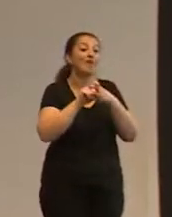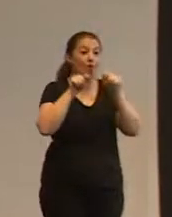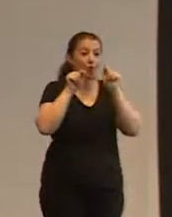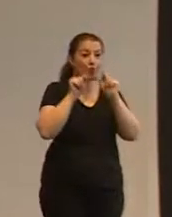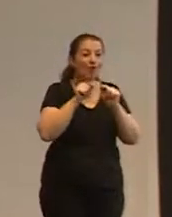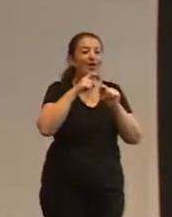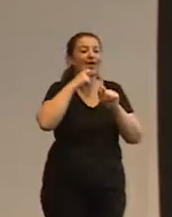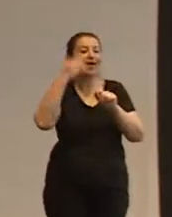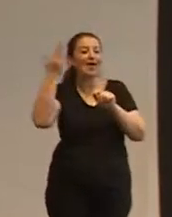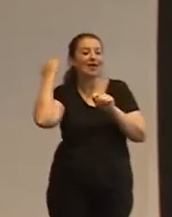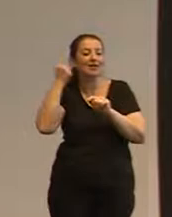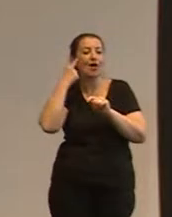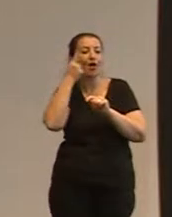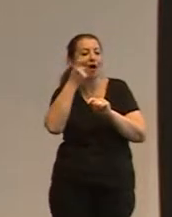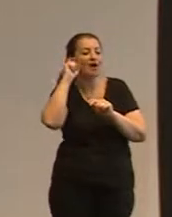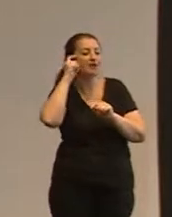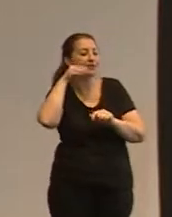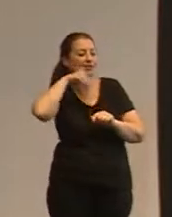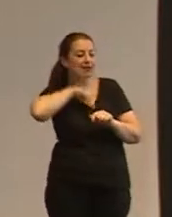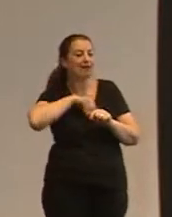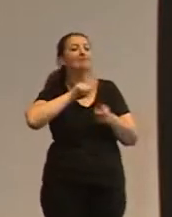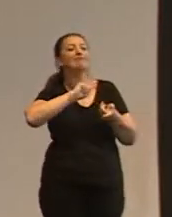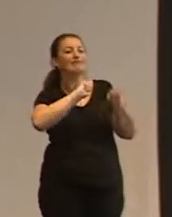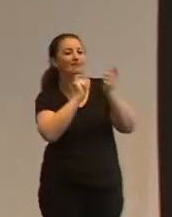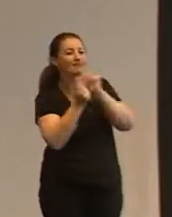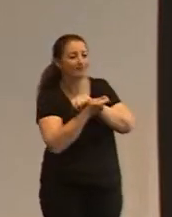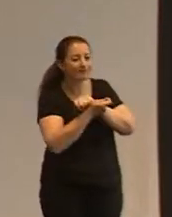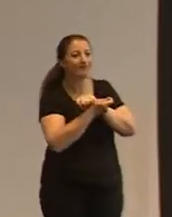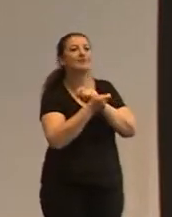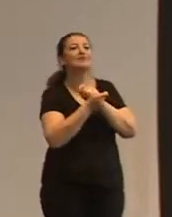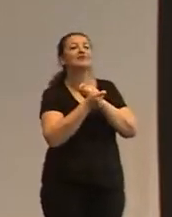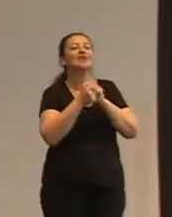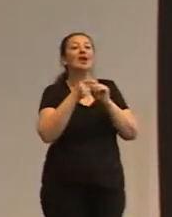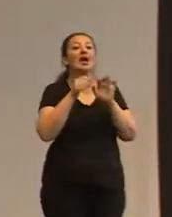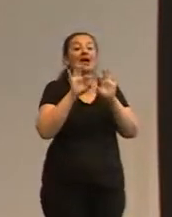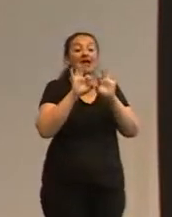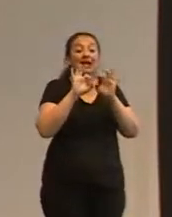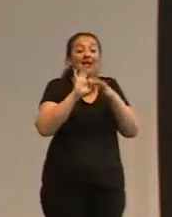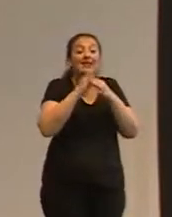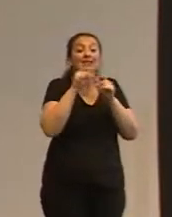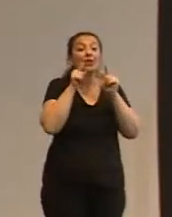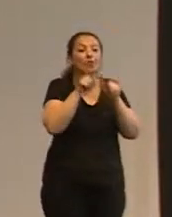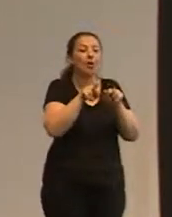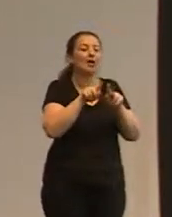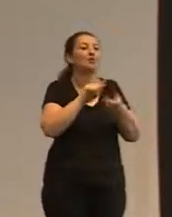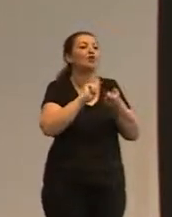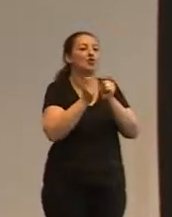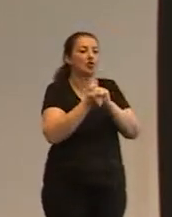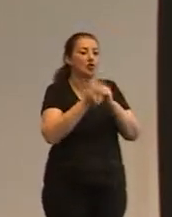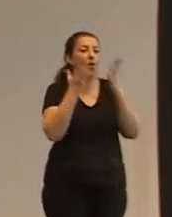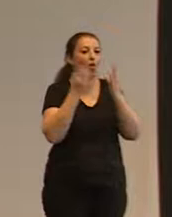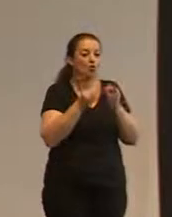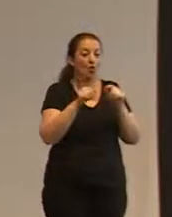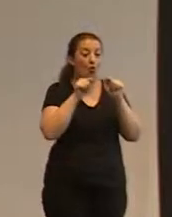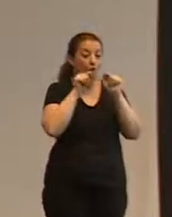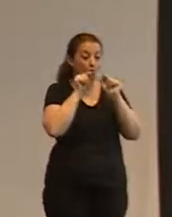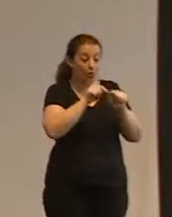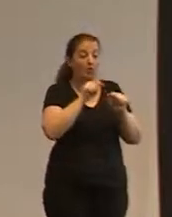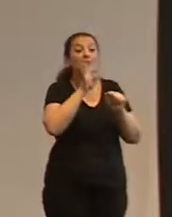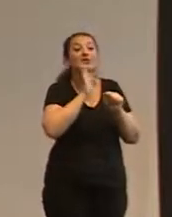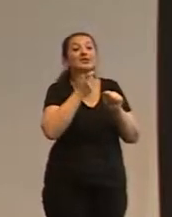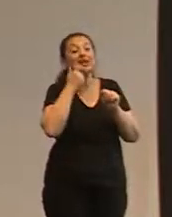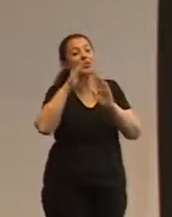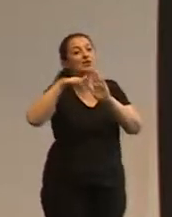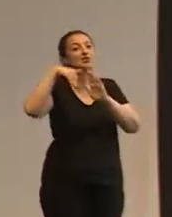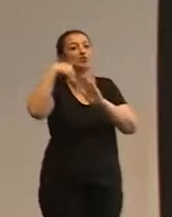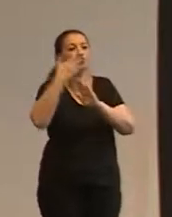of a new paradigm shift so there is this deduction that added on top of induction it has